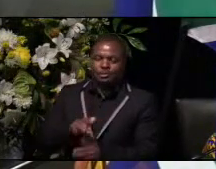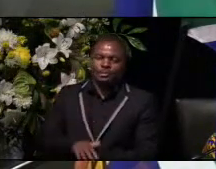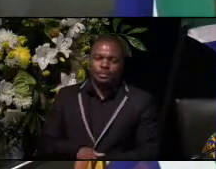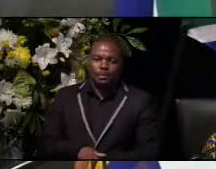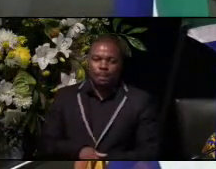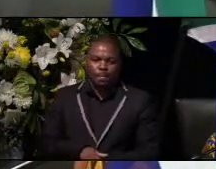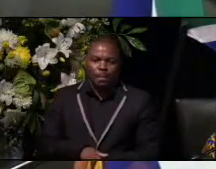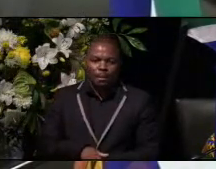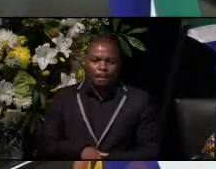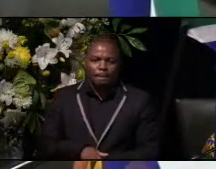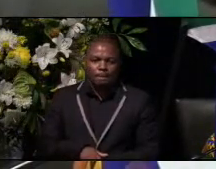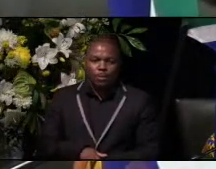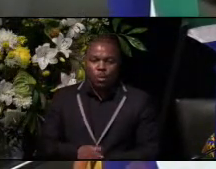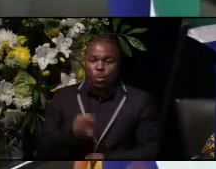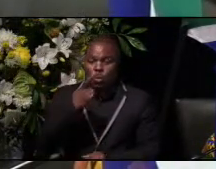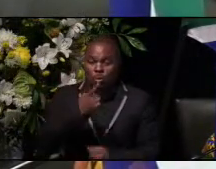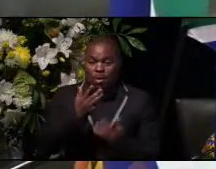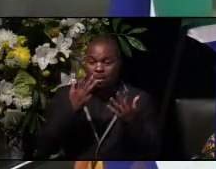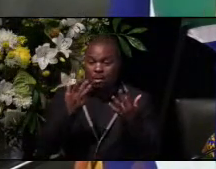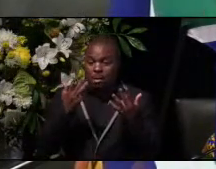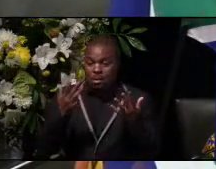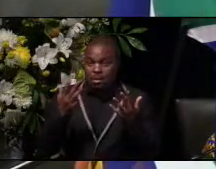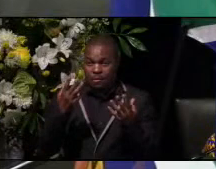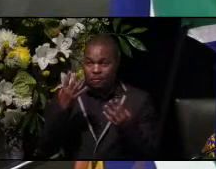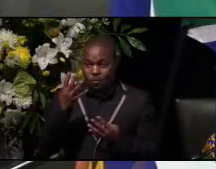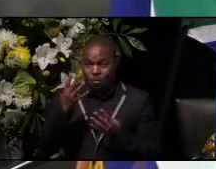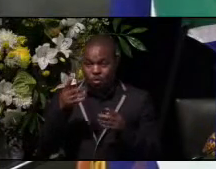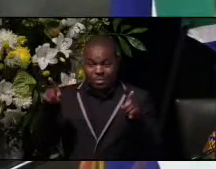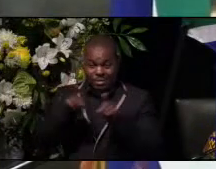we are not where we were in 1994.